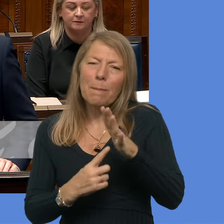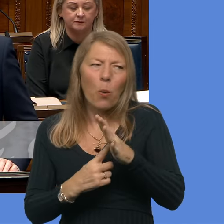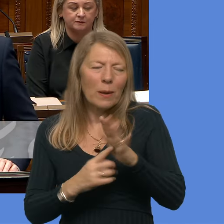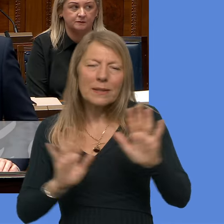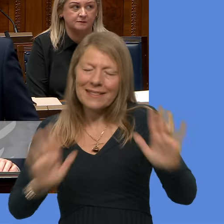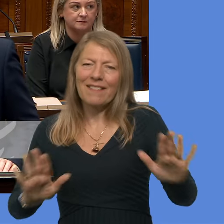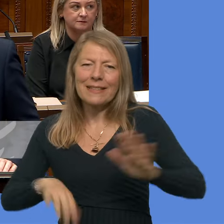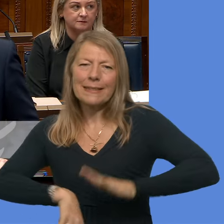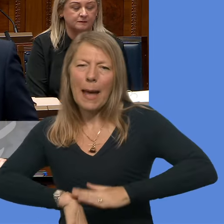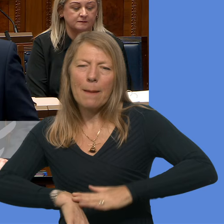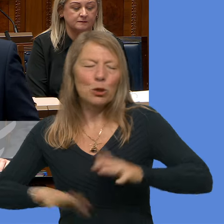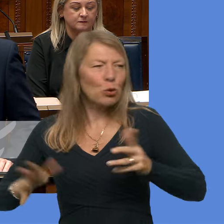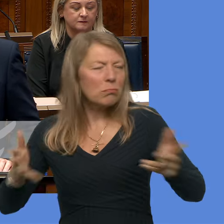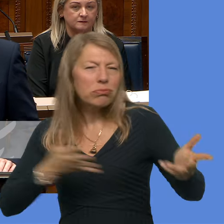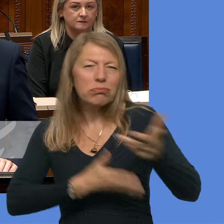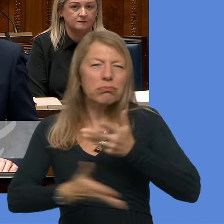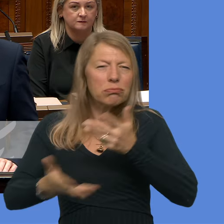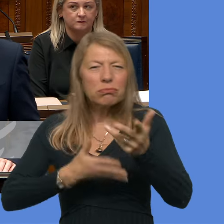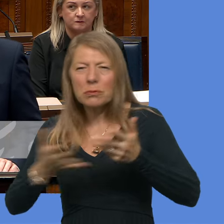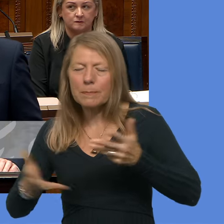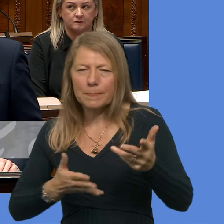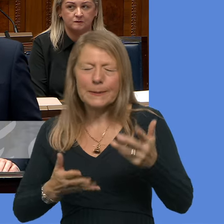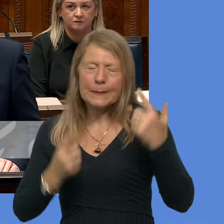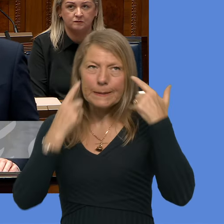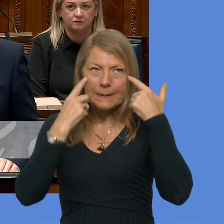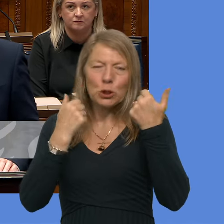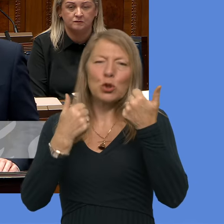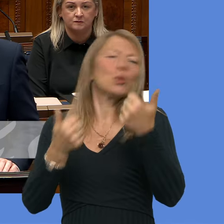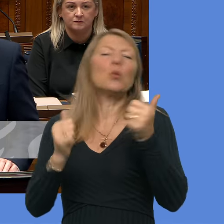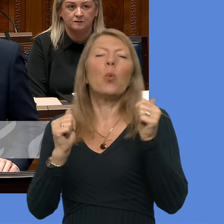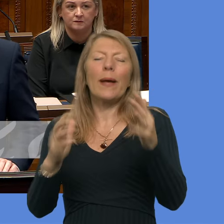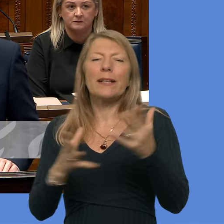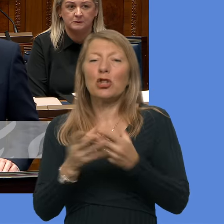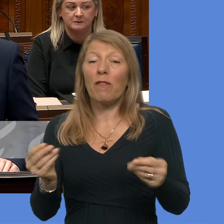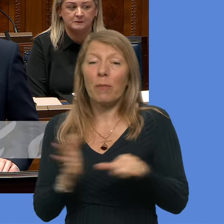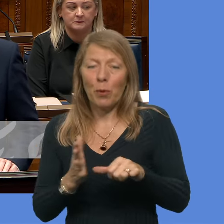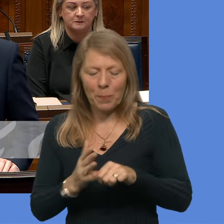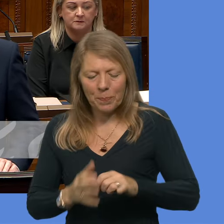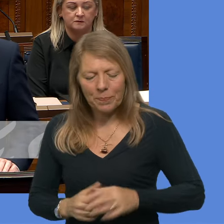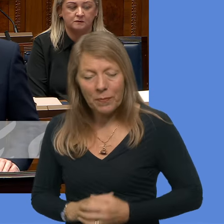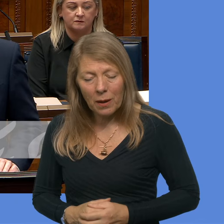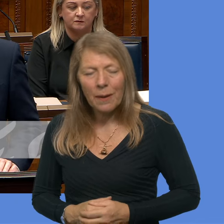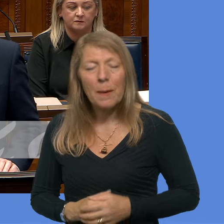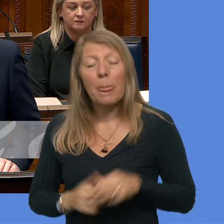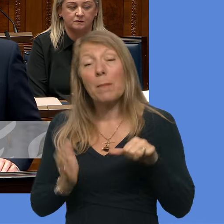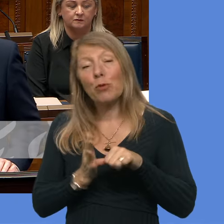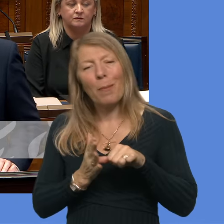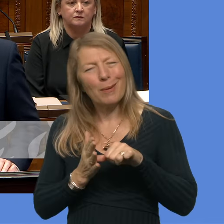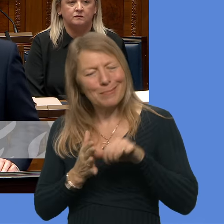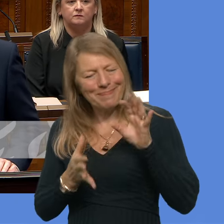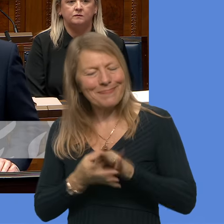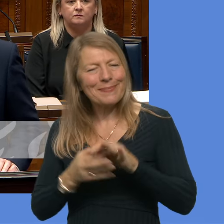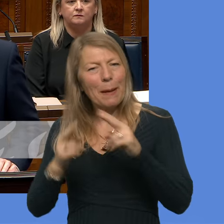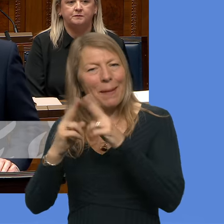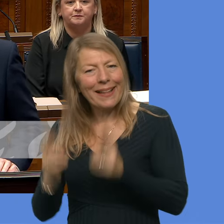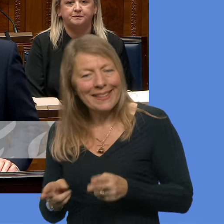way for the staff that are there. If the issue is property issue, then we're very happy to work with BT to identify what property